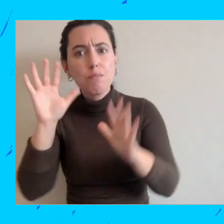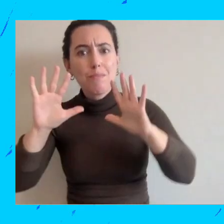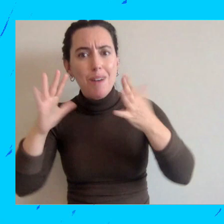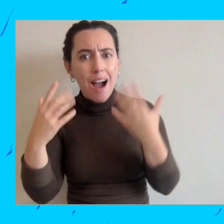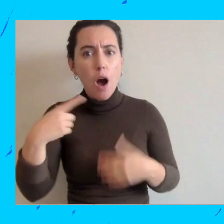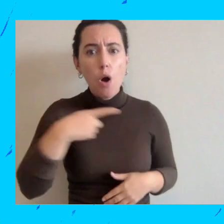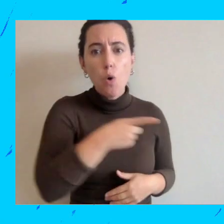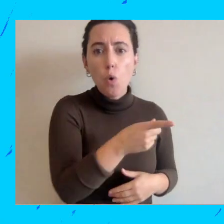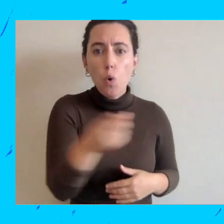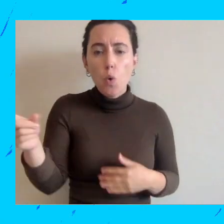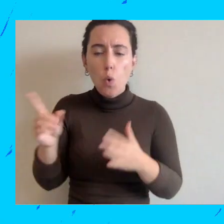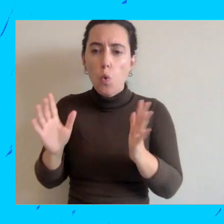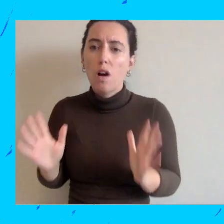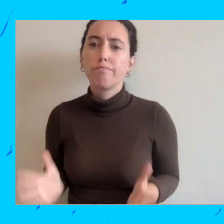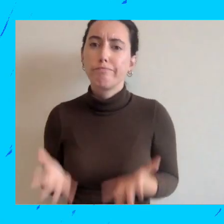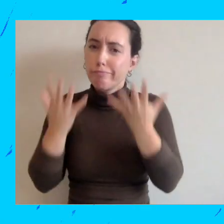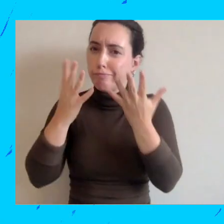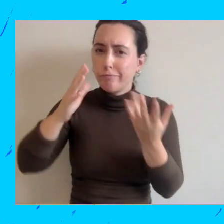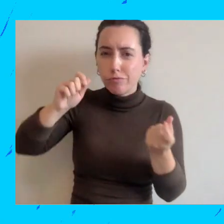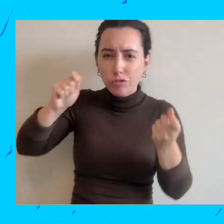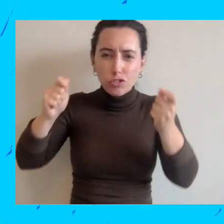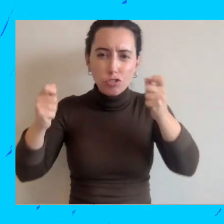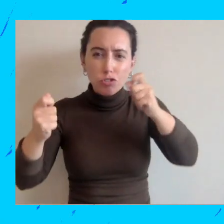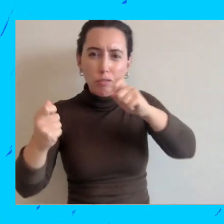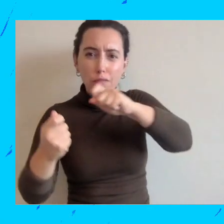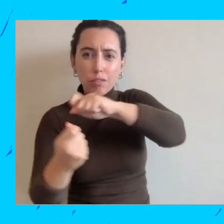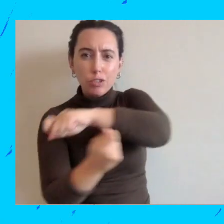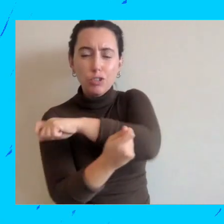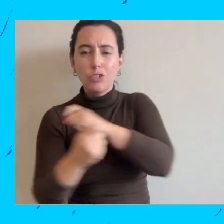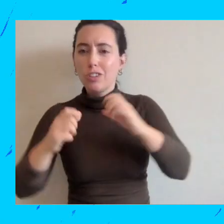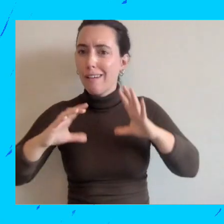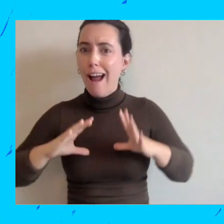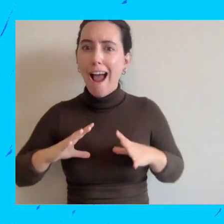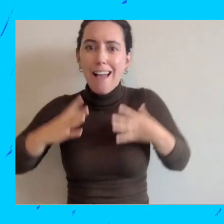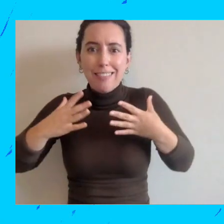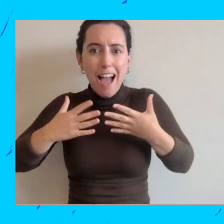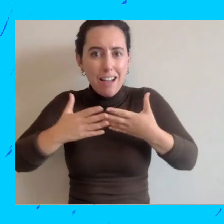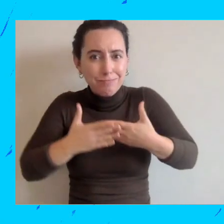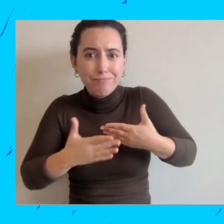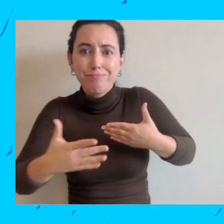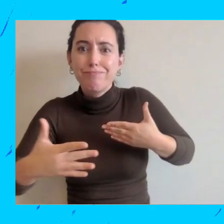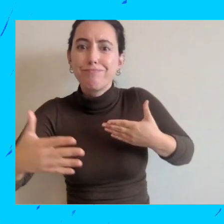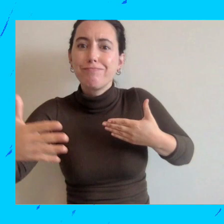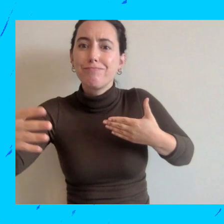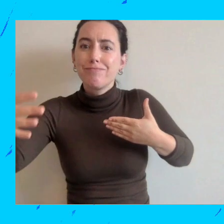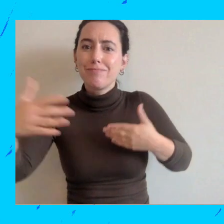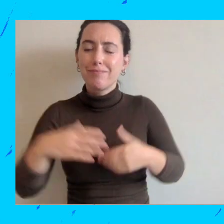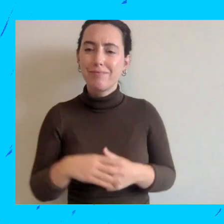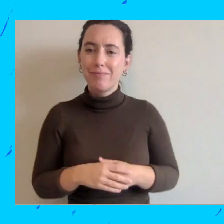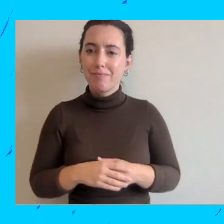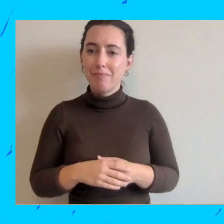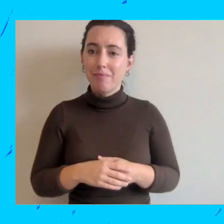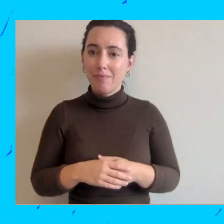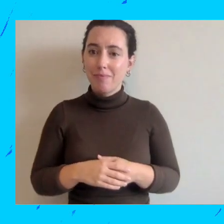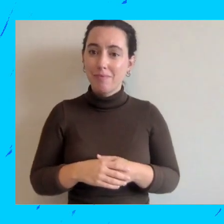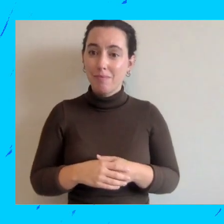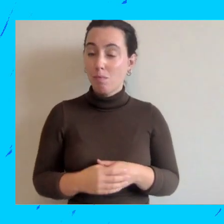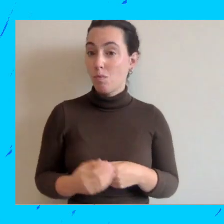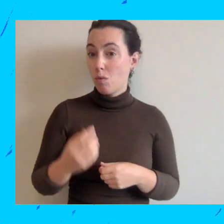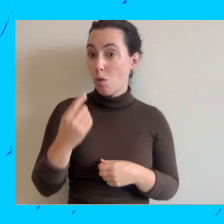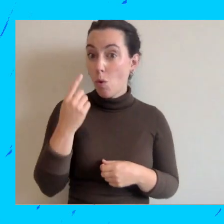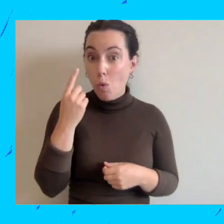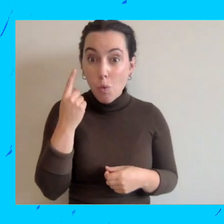shape lives, improve lives, and most importantly, save lives. I can tell you about one more